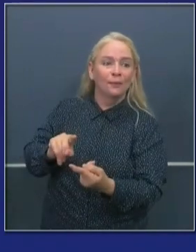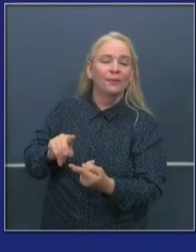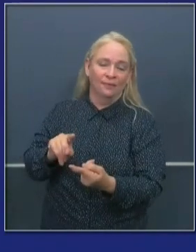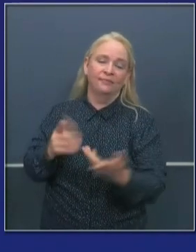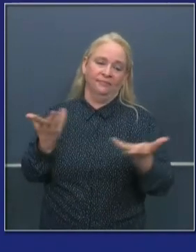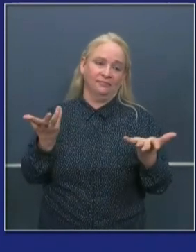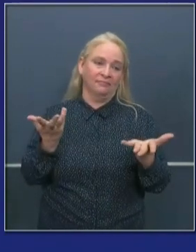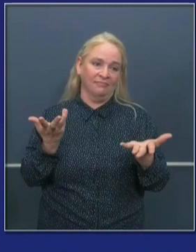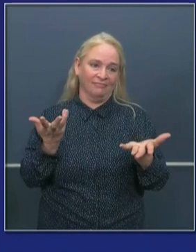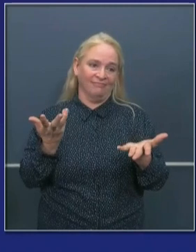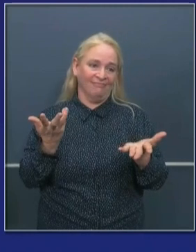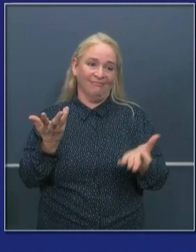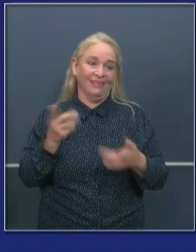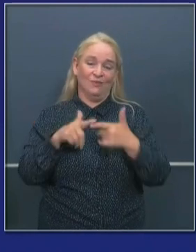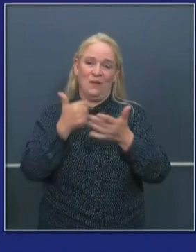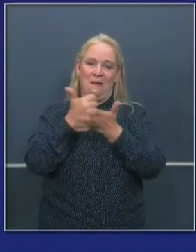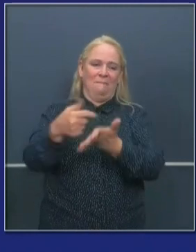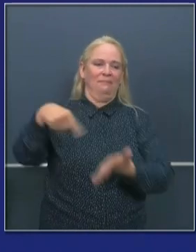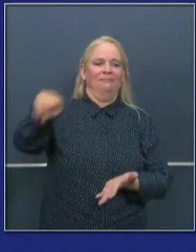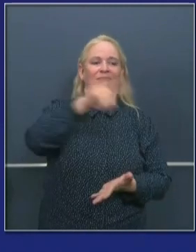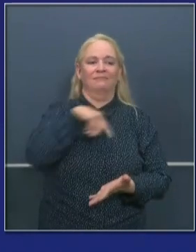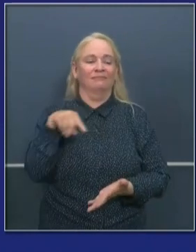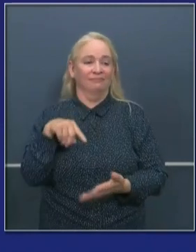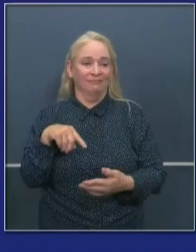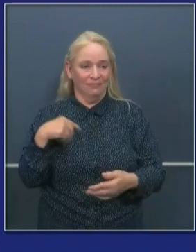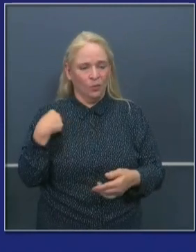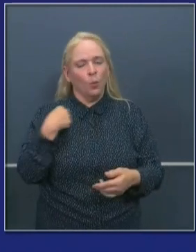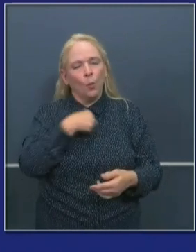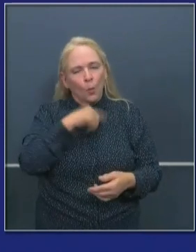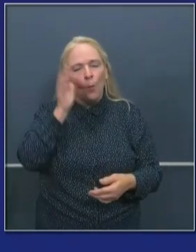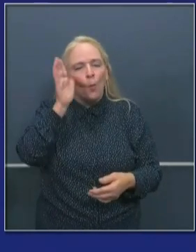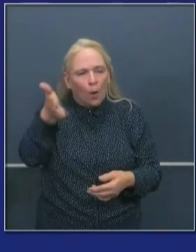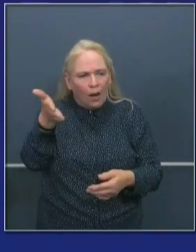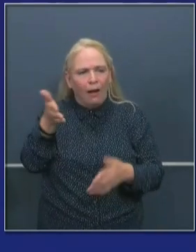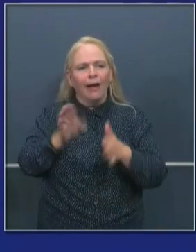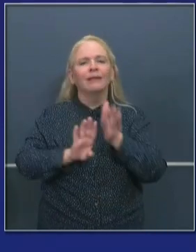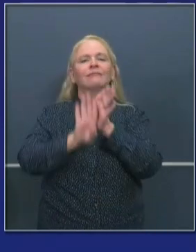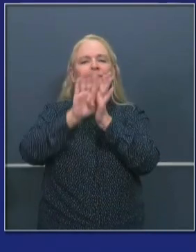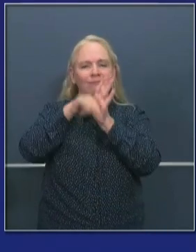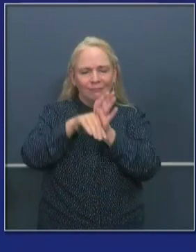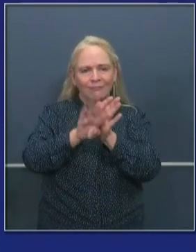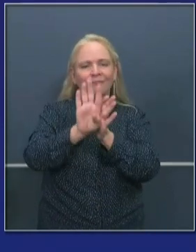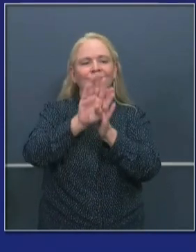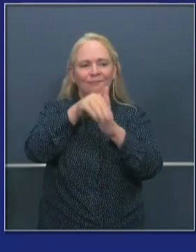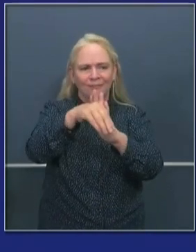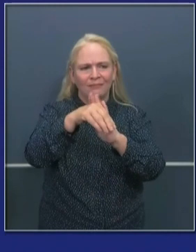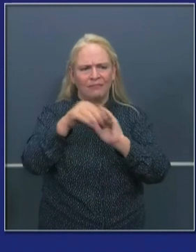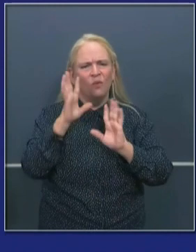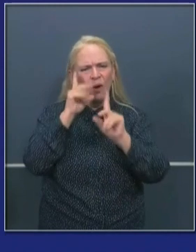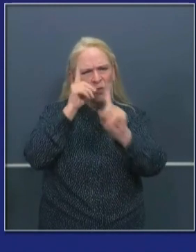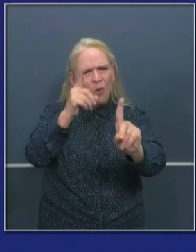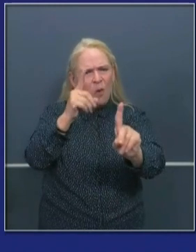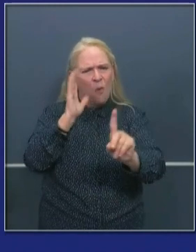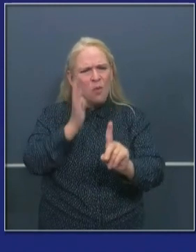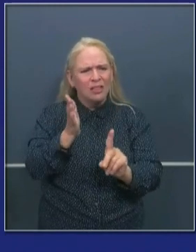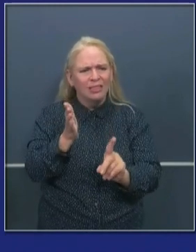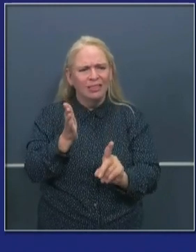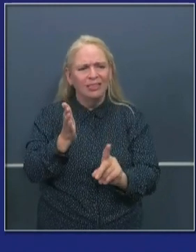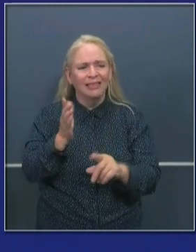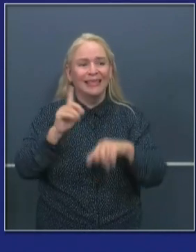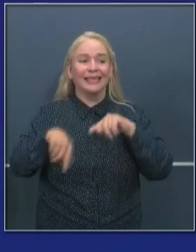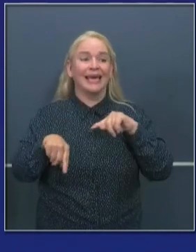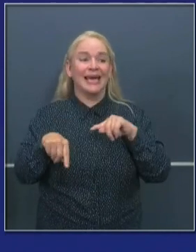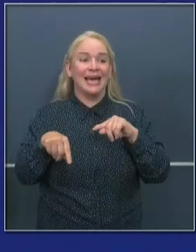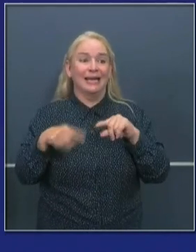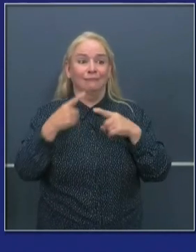growth of the curve in the beginning. We need to do that again. We will do that again, and it's really going to be up to each and every one of you to